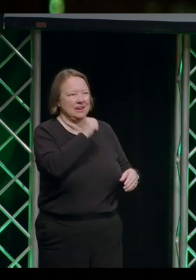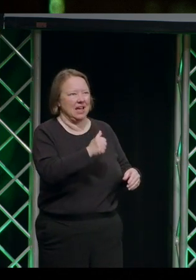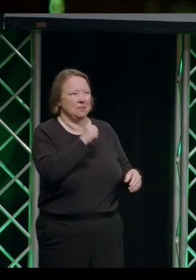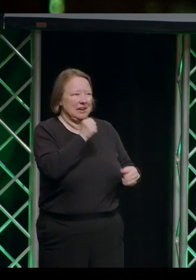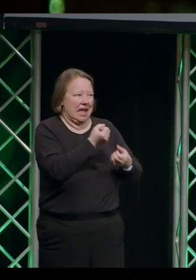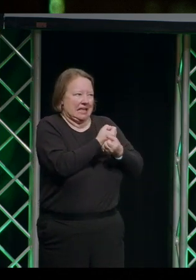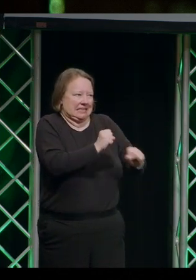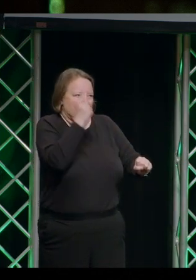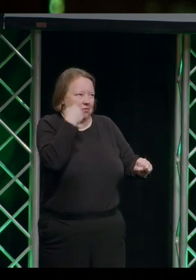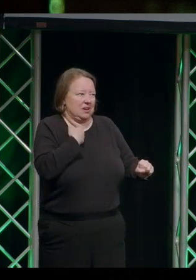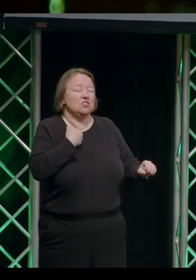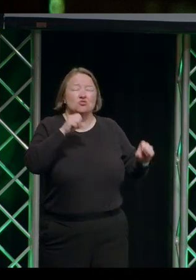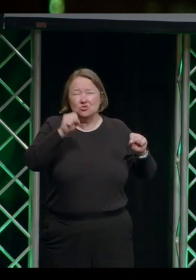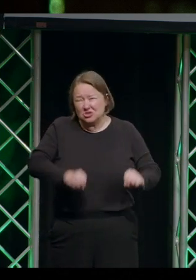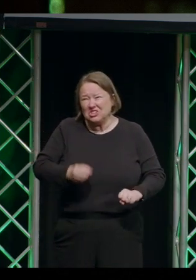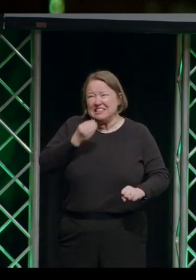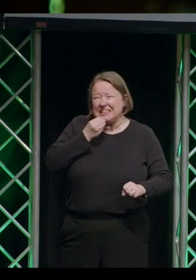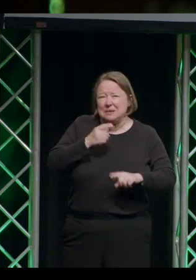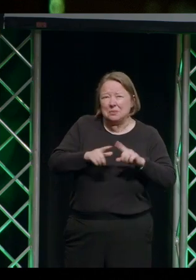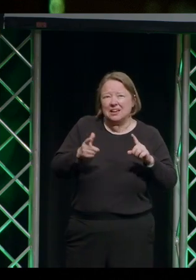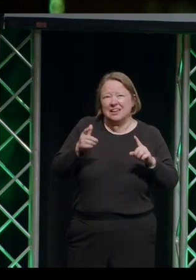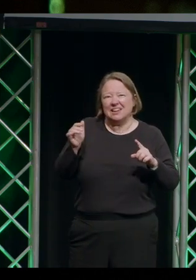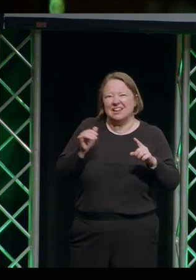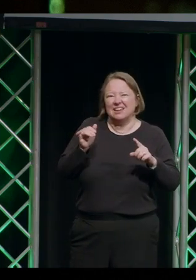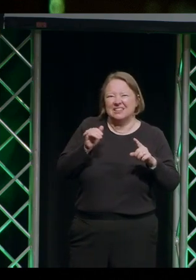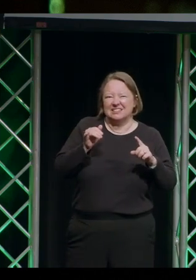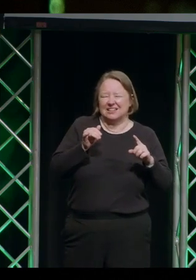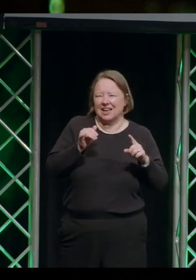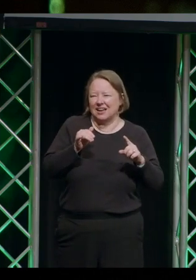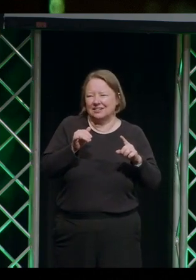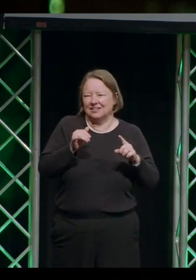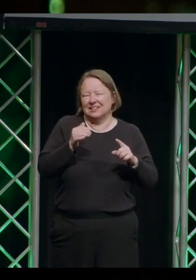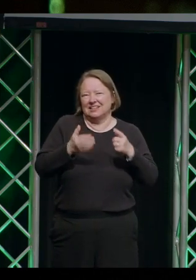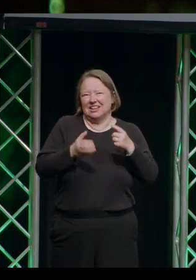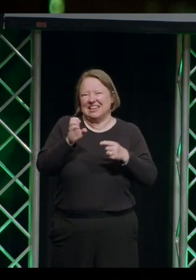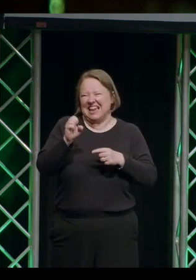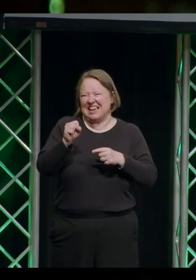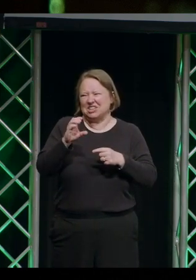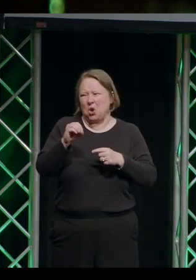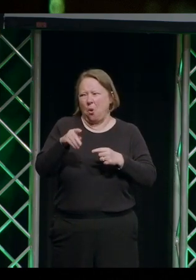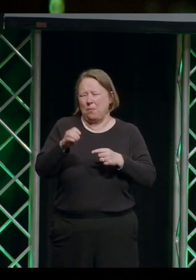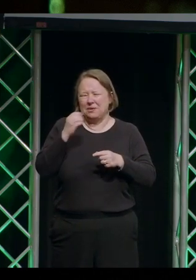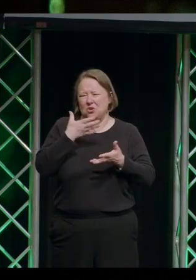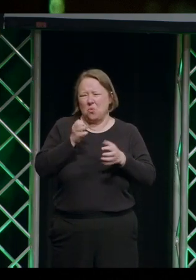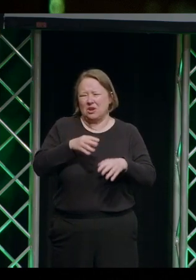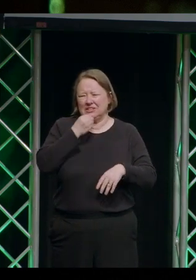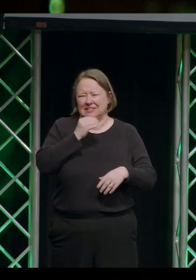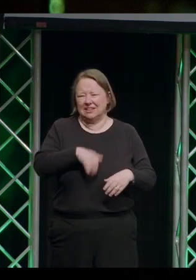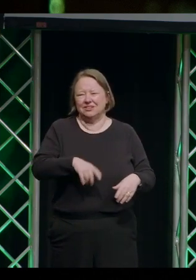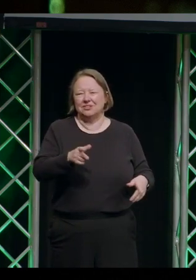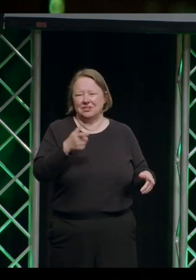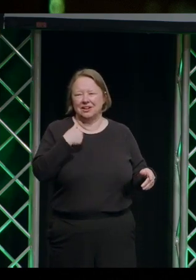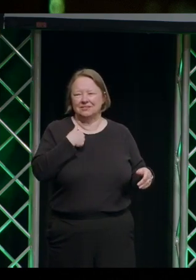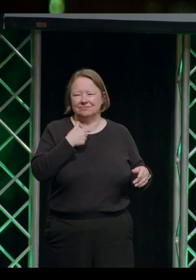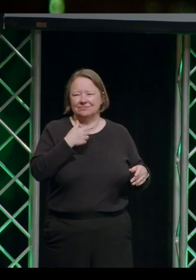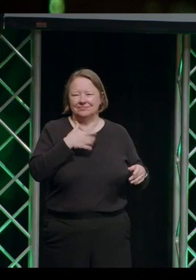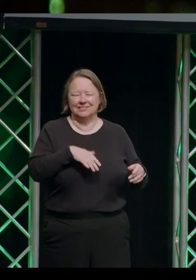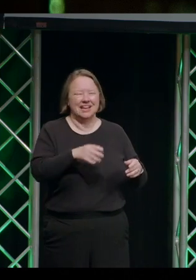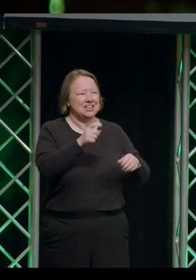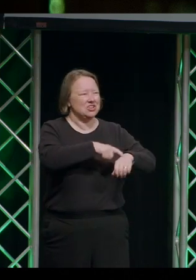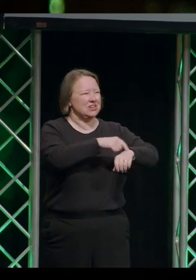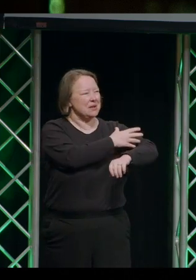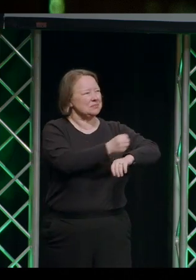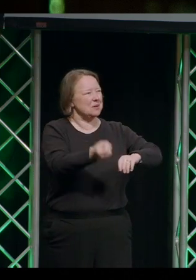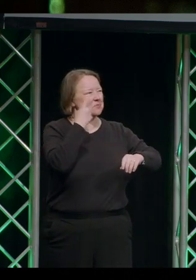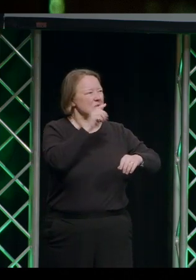unsafe for me to eat it. You can eat it, yeah. But it's kind of like how you can eat a SCOBY, but you don't want to. That sadly sees us up to the time of your questioning. Yes, thank